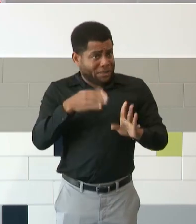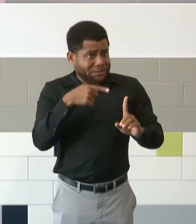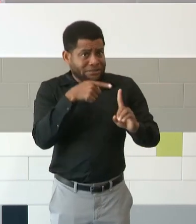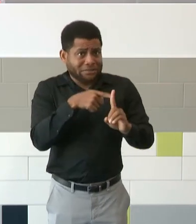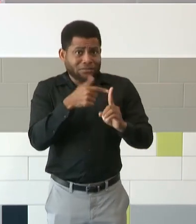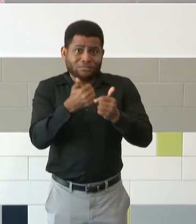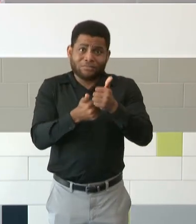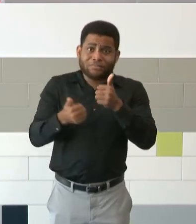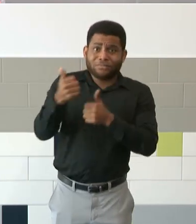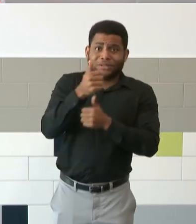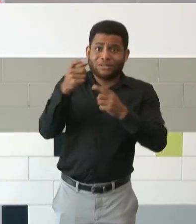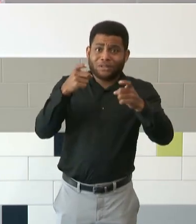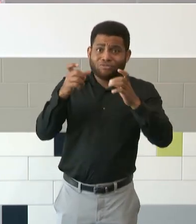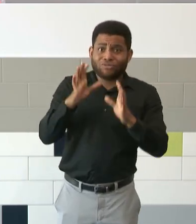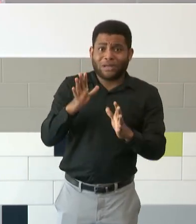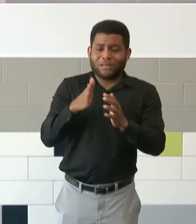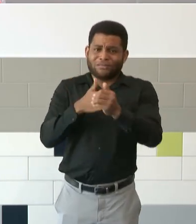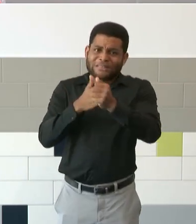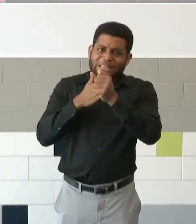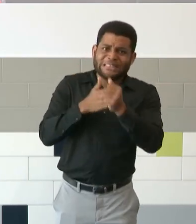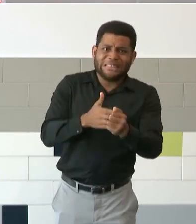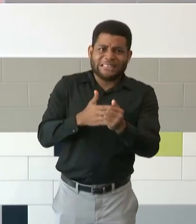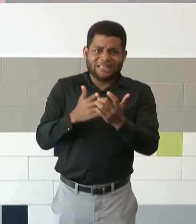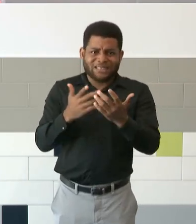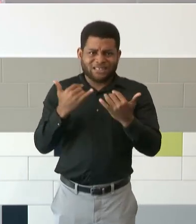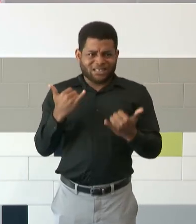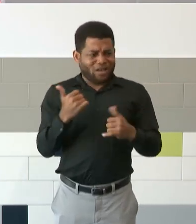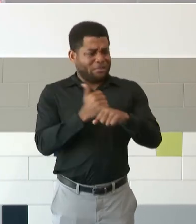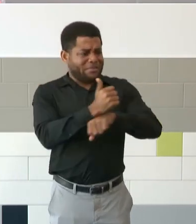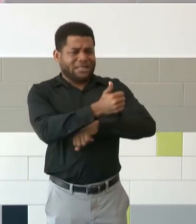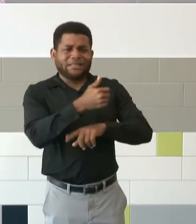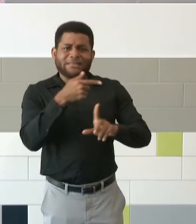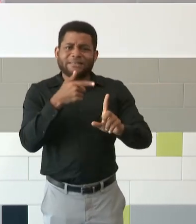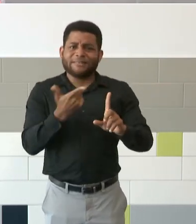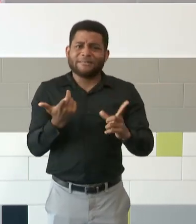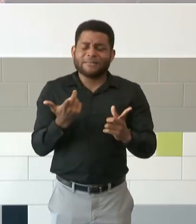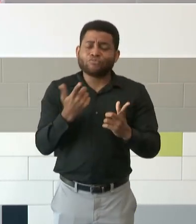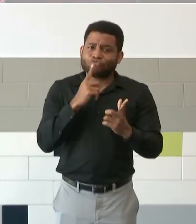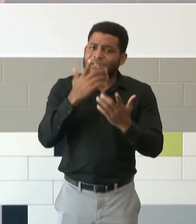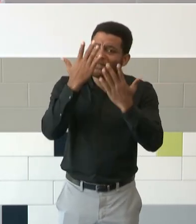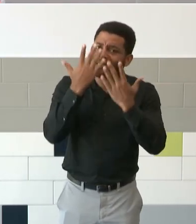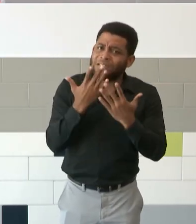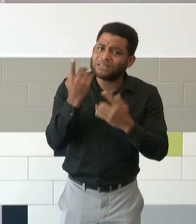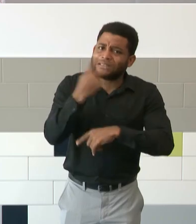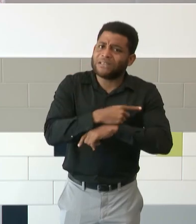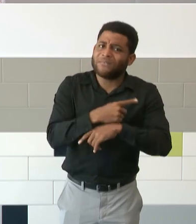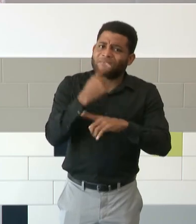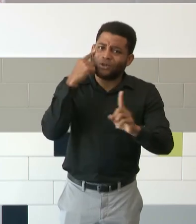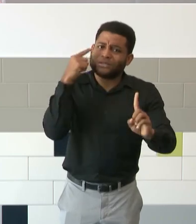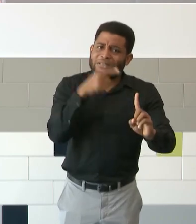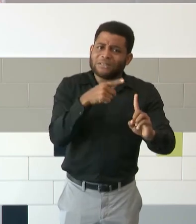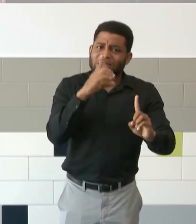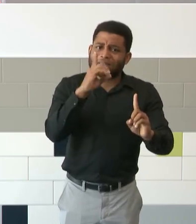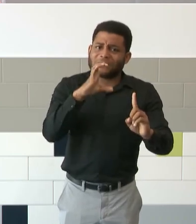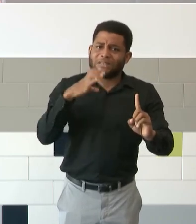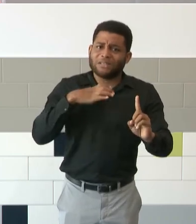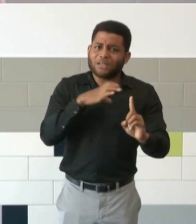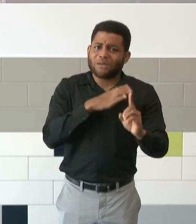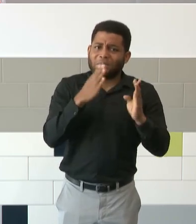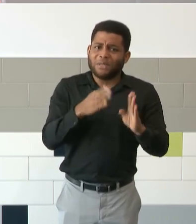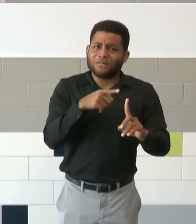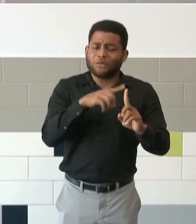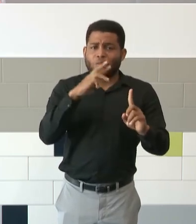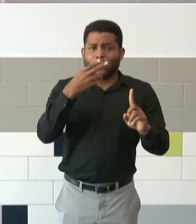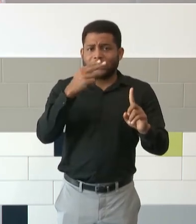of something like this. It's a tragic day for Councilmember White. I want to look at the facts, figure out